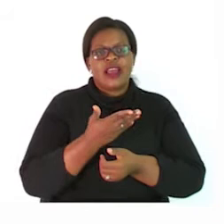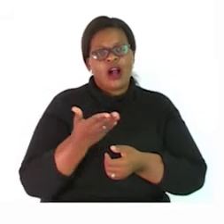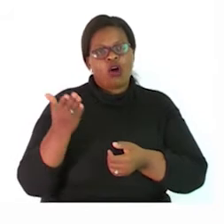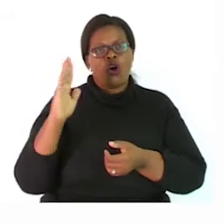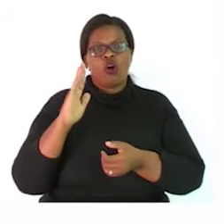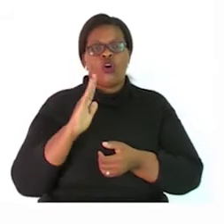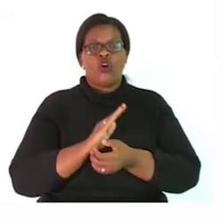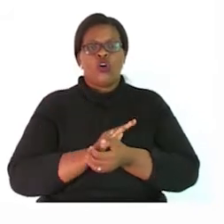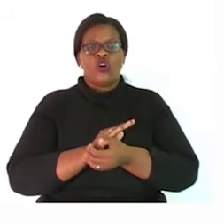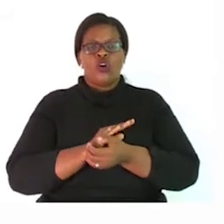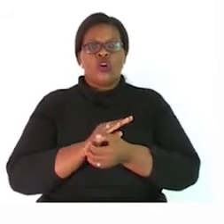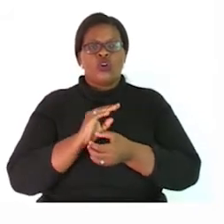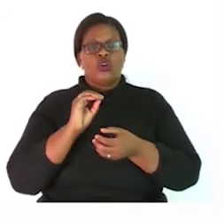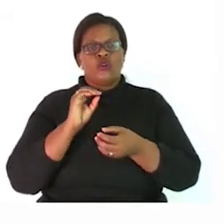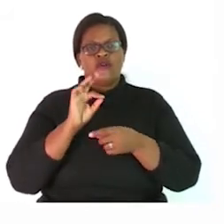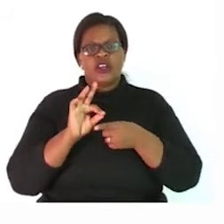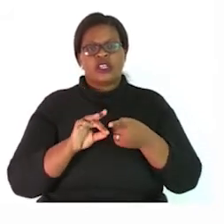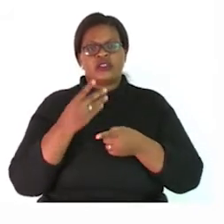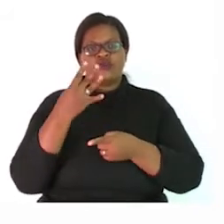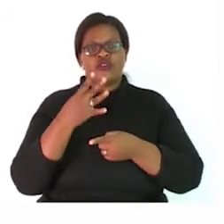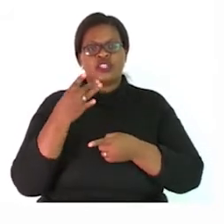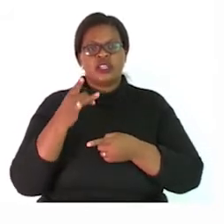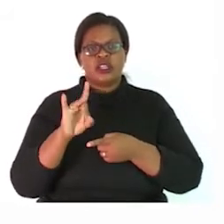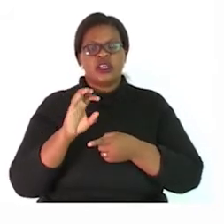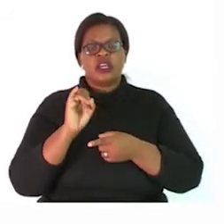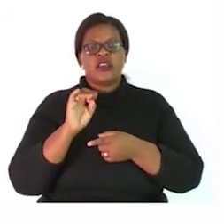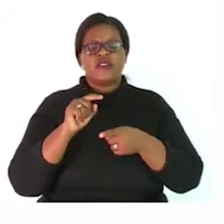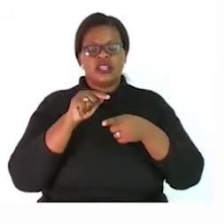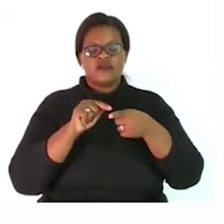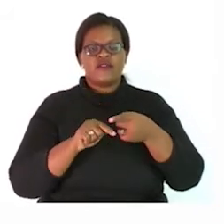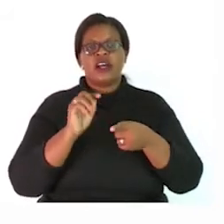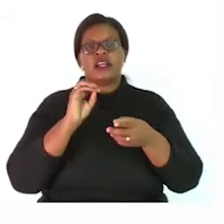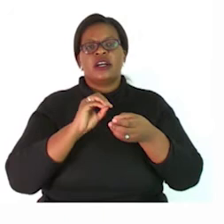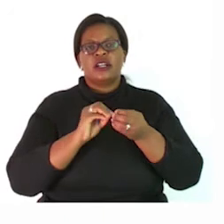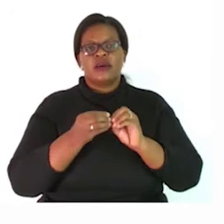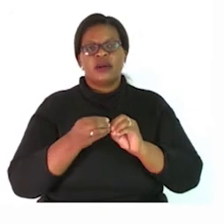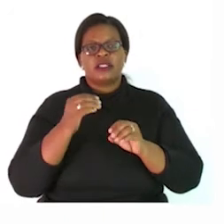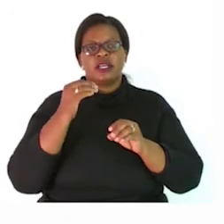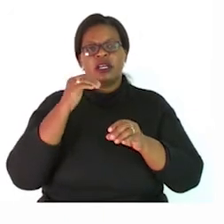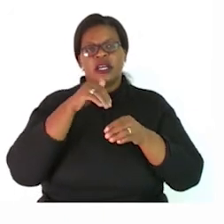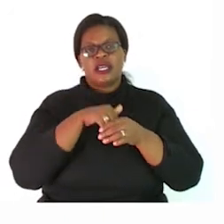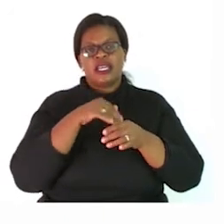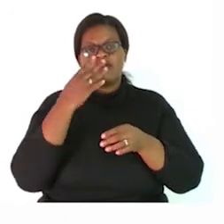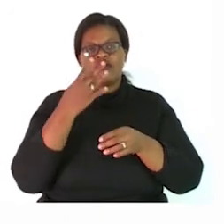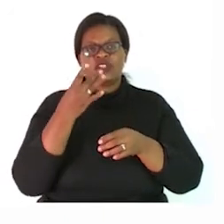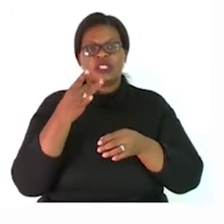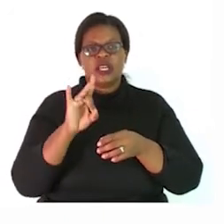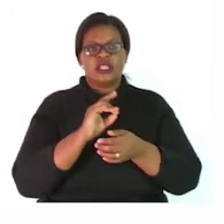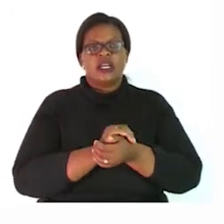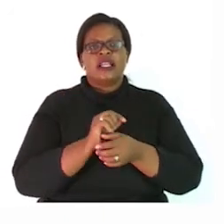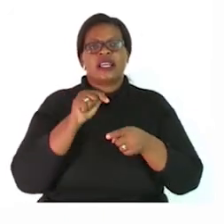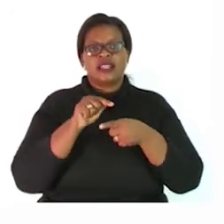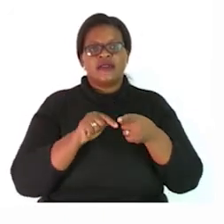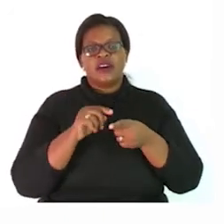48. Why? Because if I divide those numbers into 48, they can divide into 48